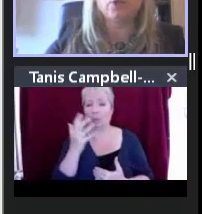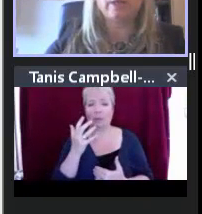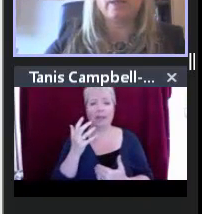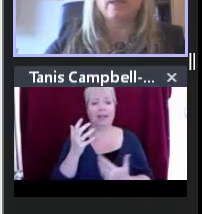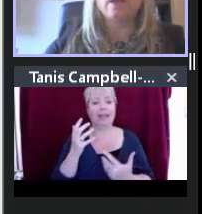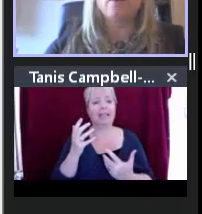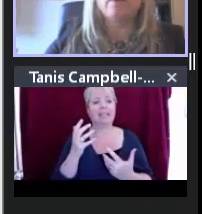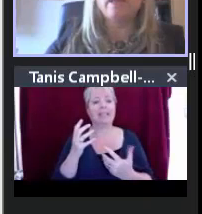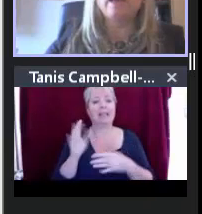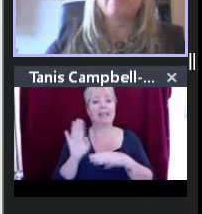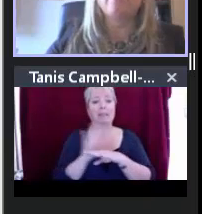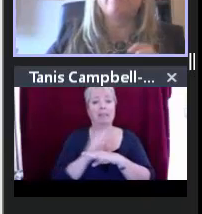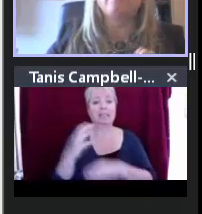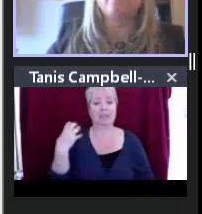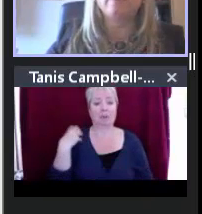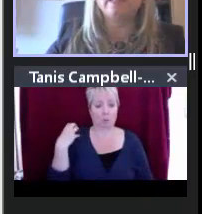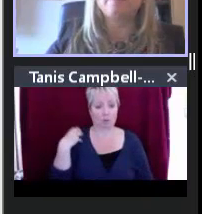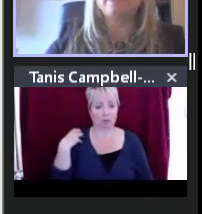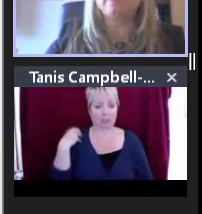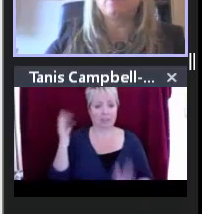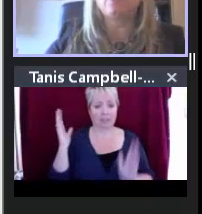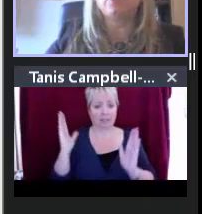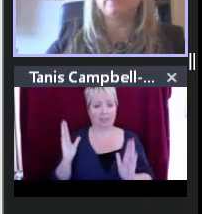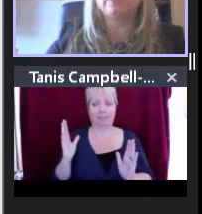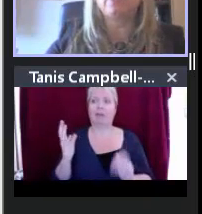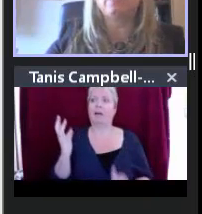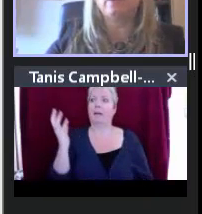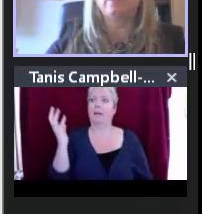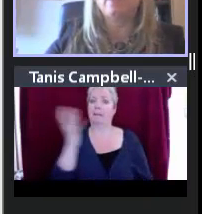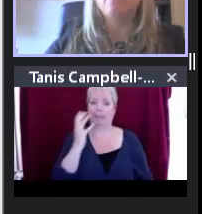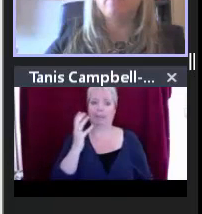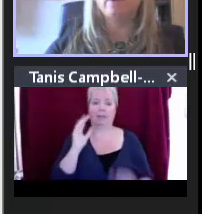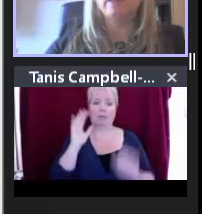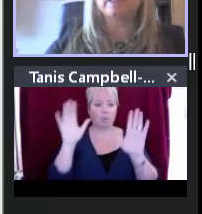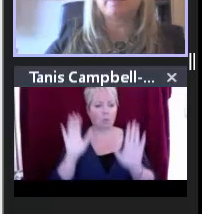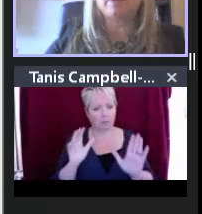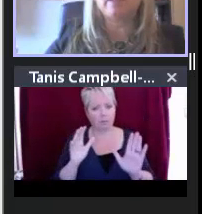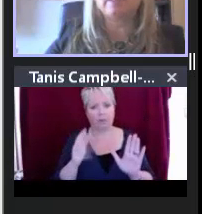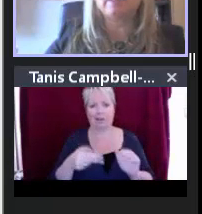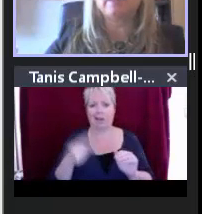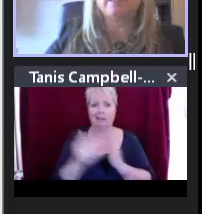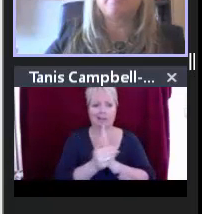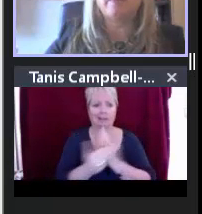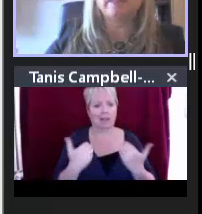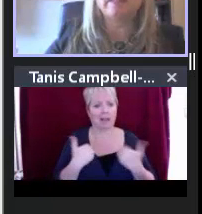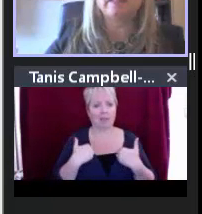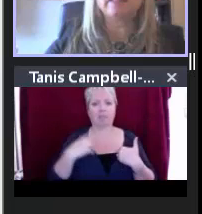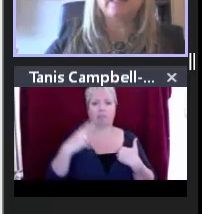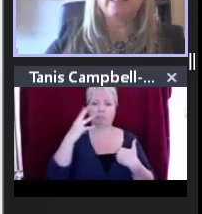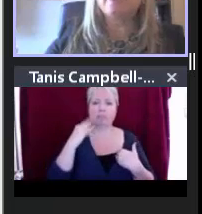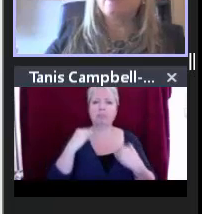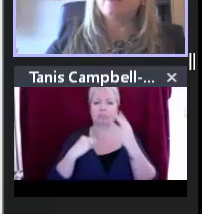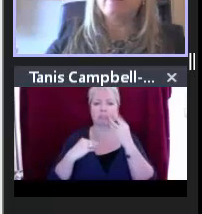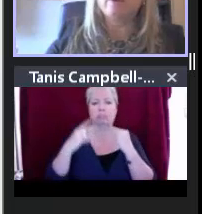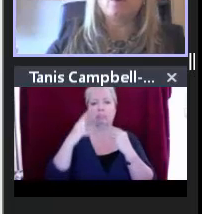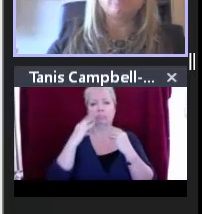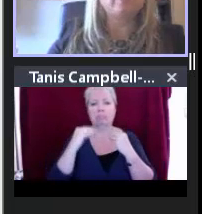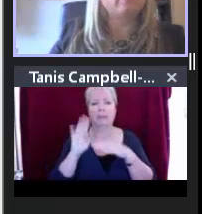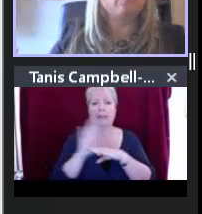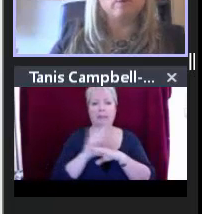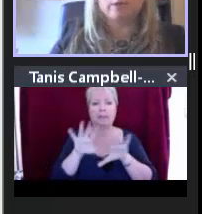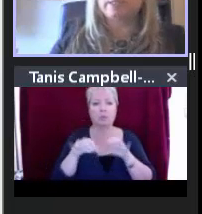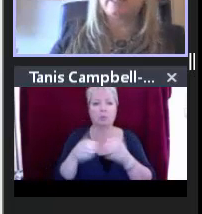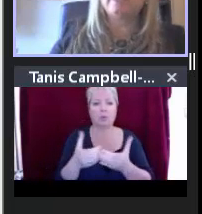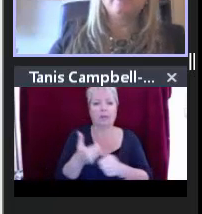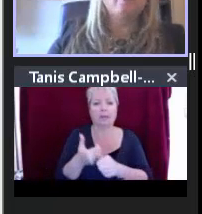business coaching. We have really amazing coaches who are very experienced in business. A lot of our